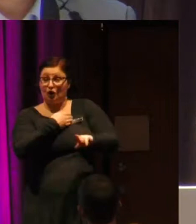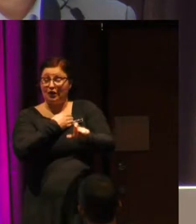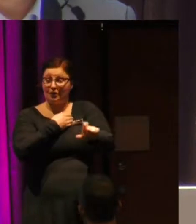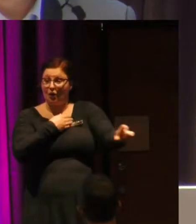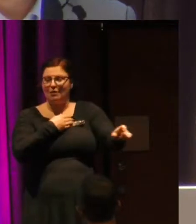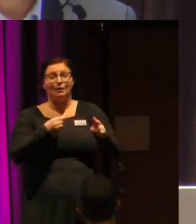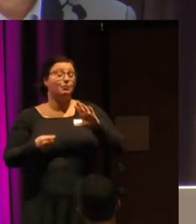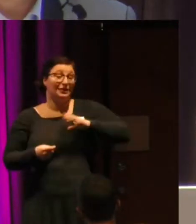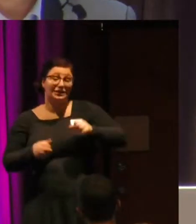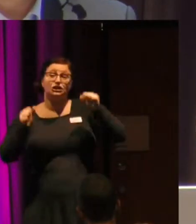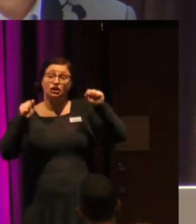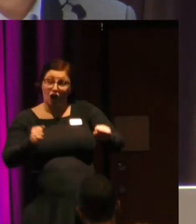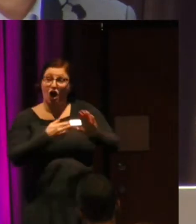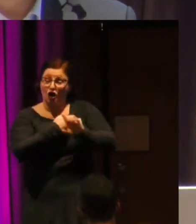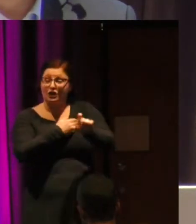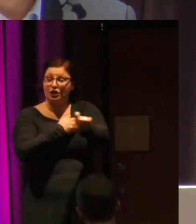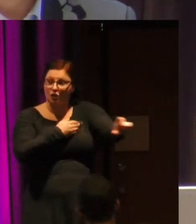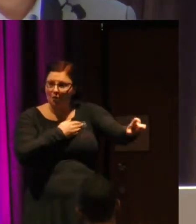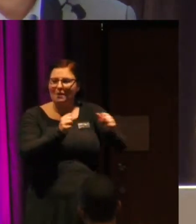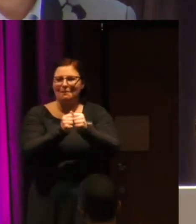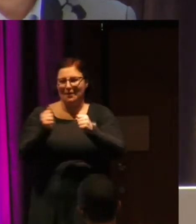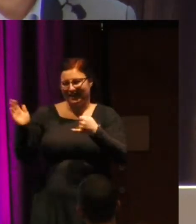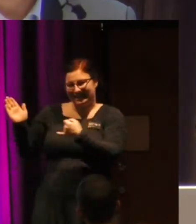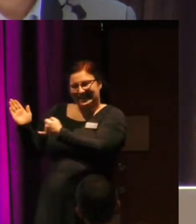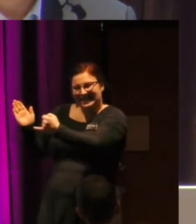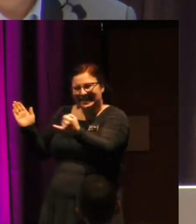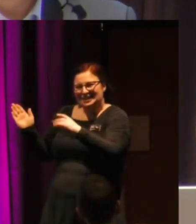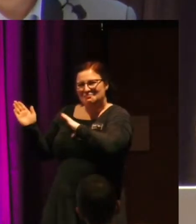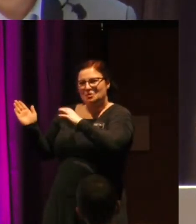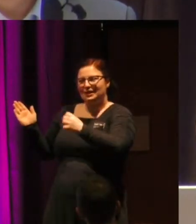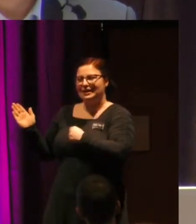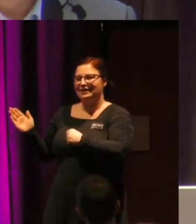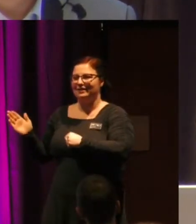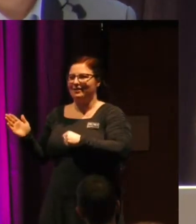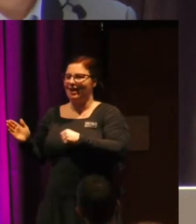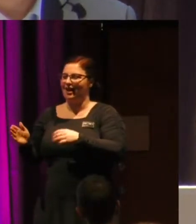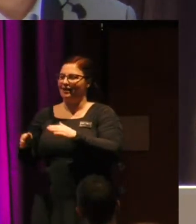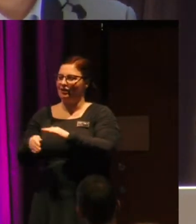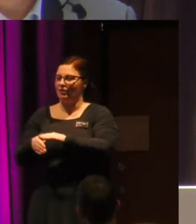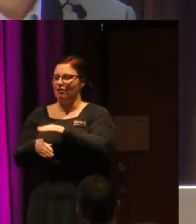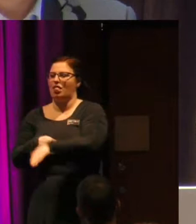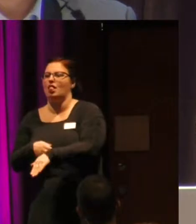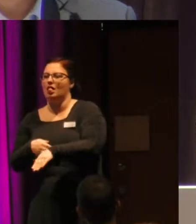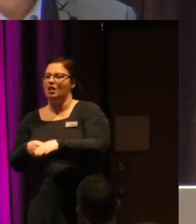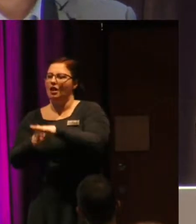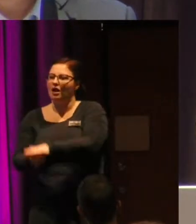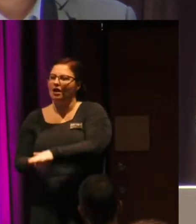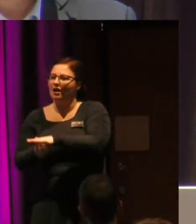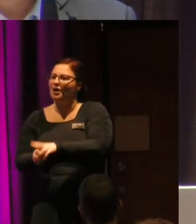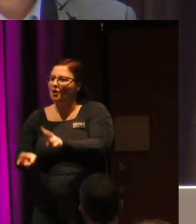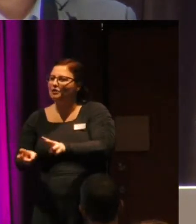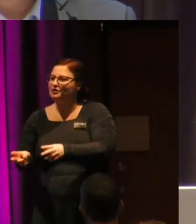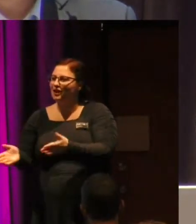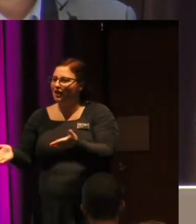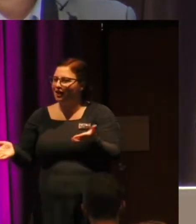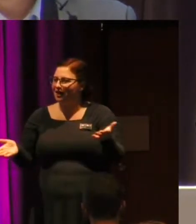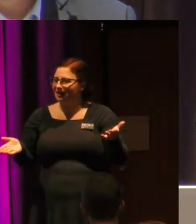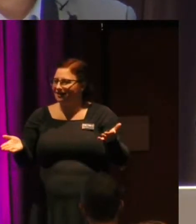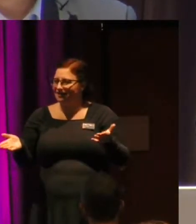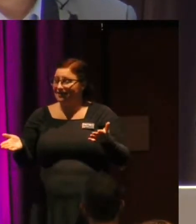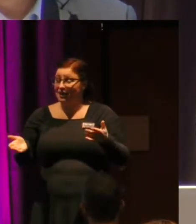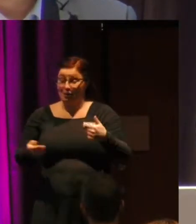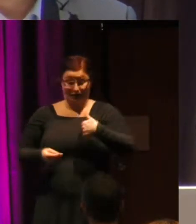are supposed to protect them, but also the police are violating their rights. So, to